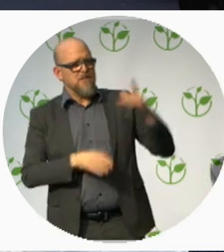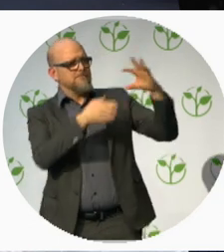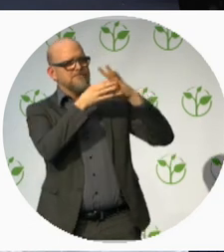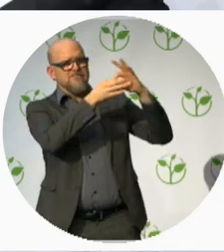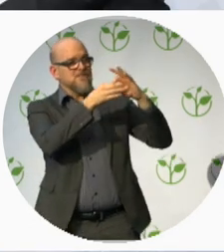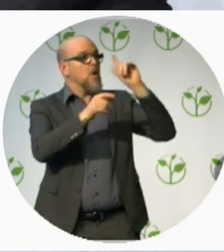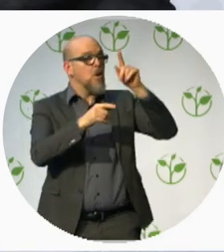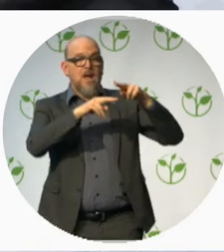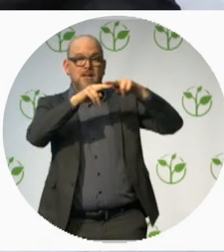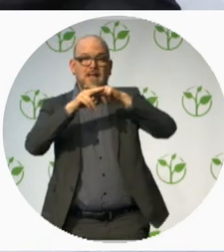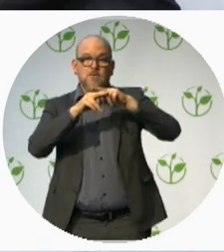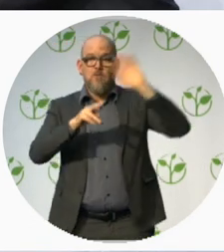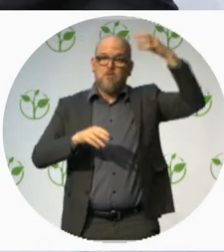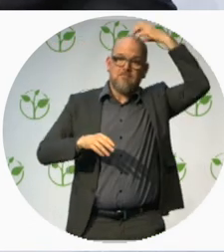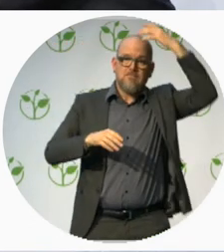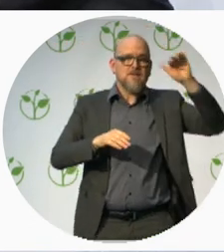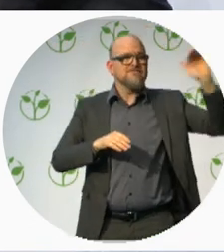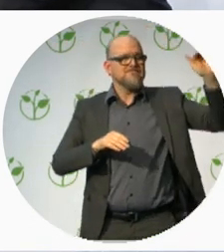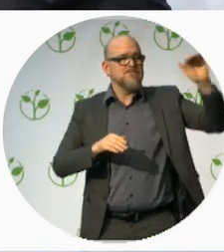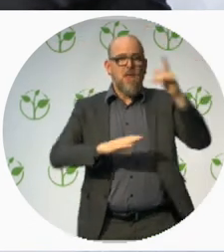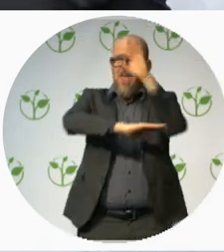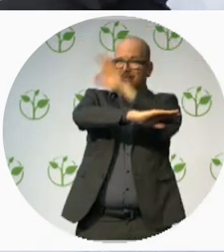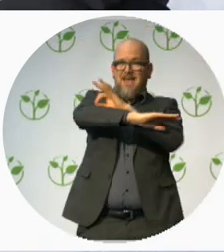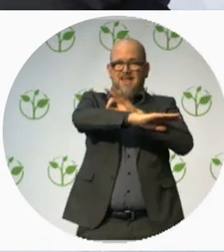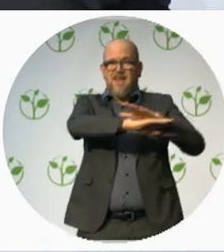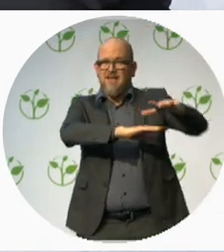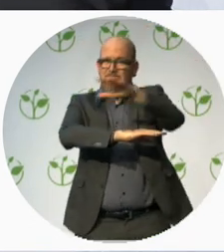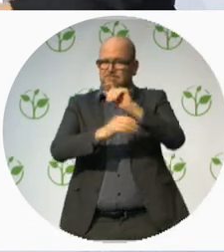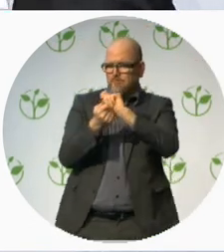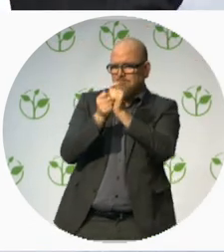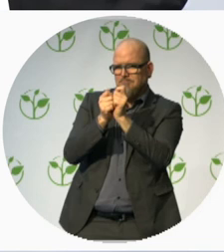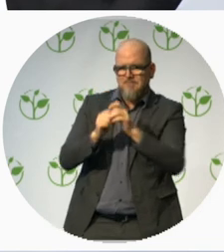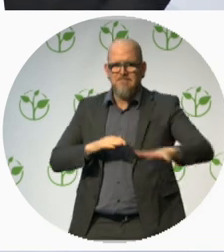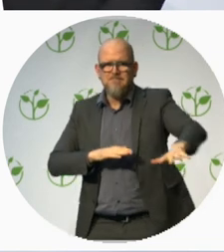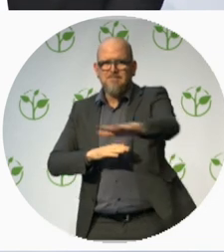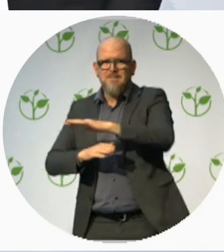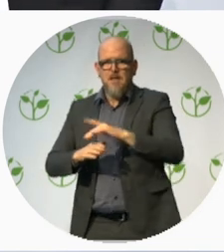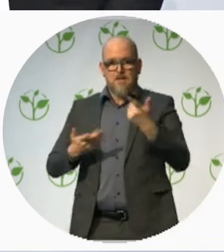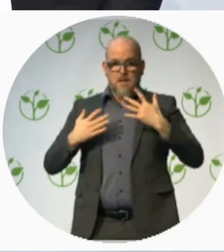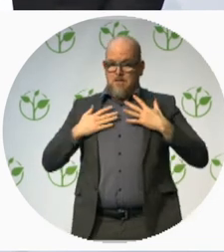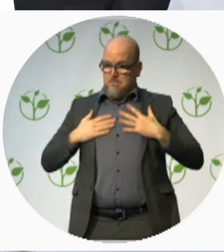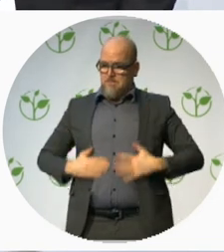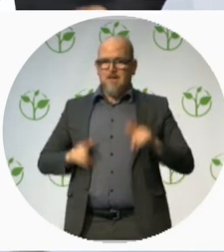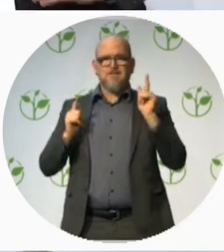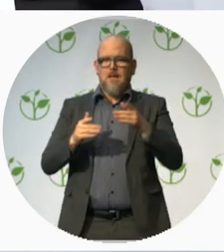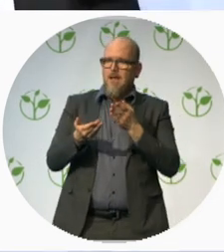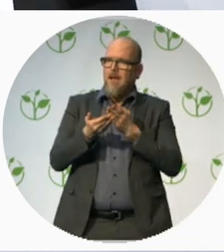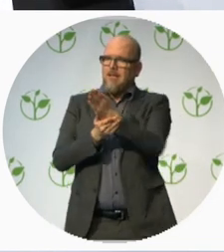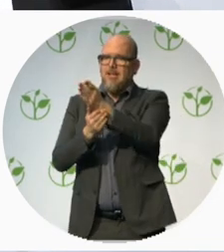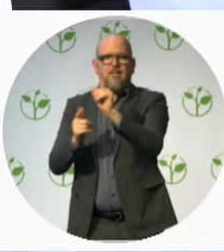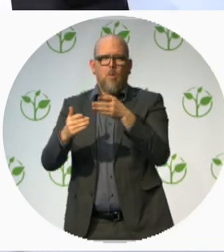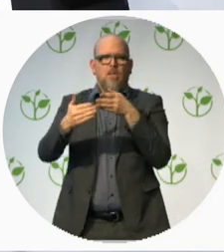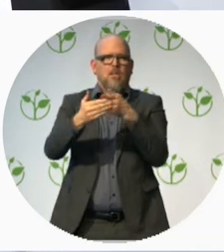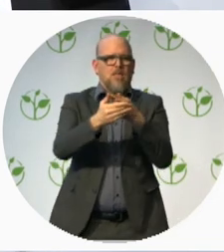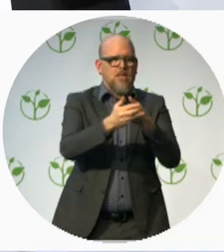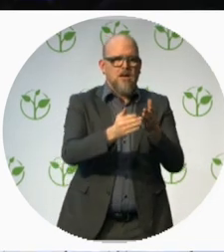University School of Architecture, Saraki defined standards for physical accessibility. With additional guidance and support from USAID, legislative